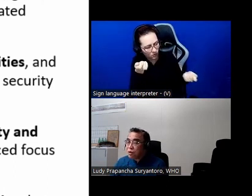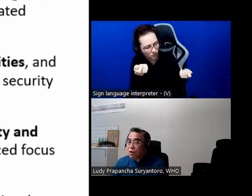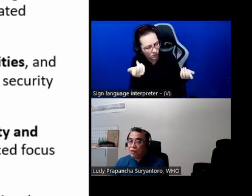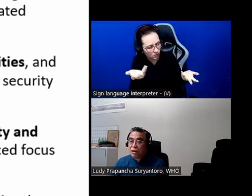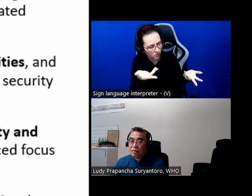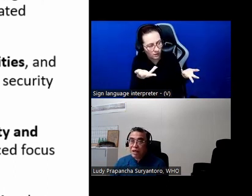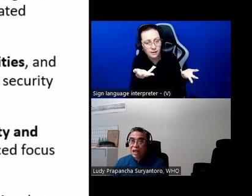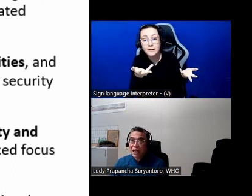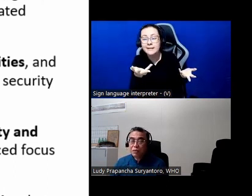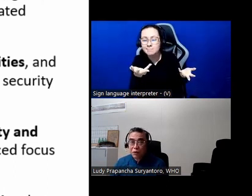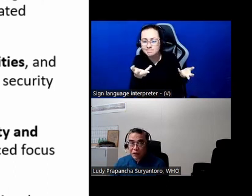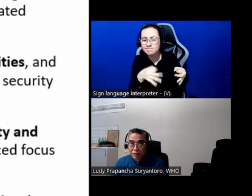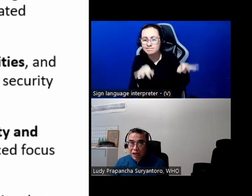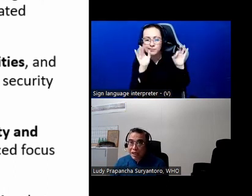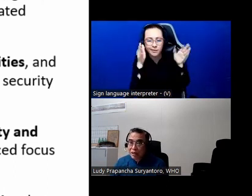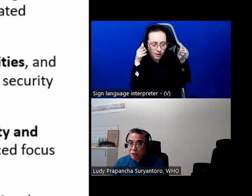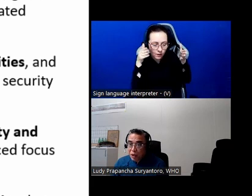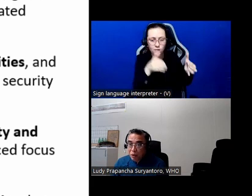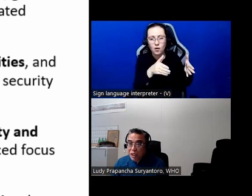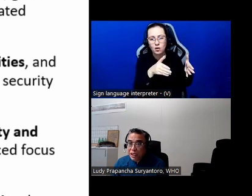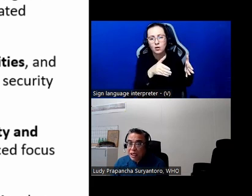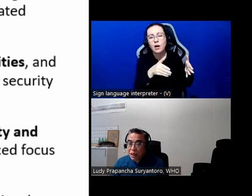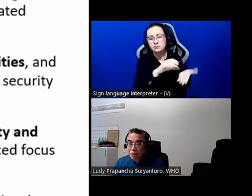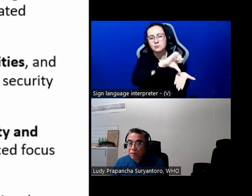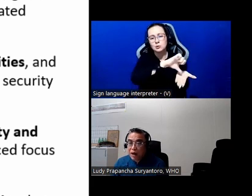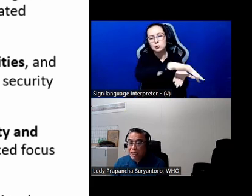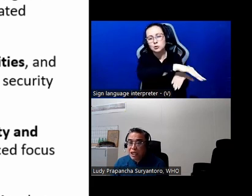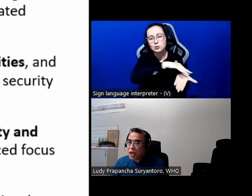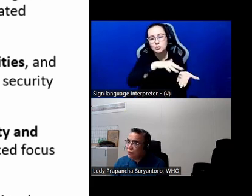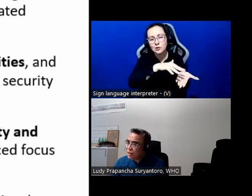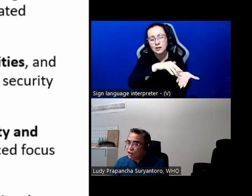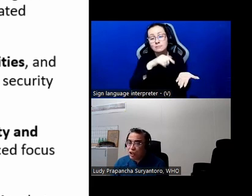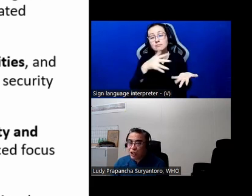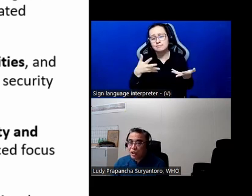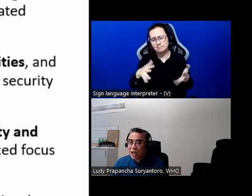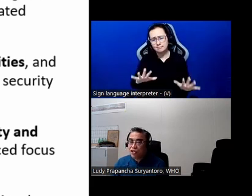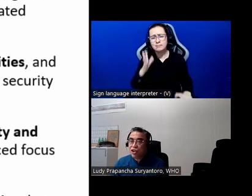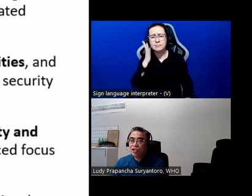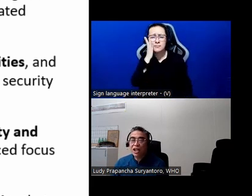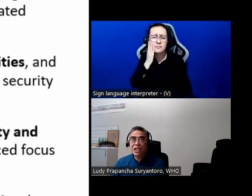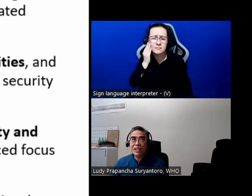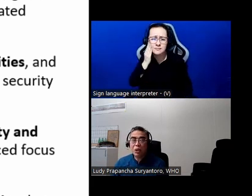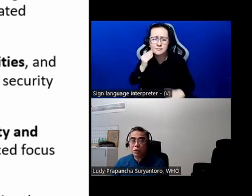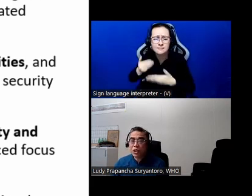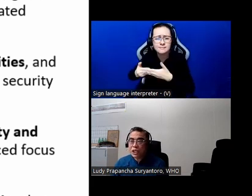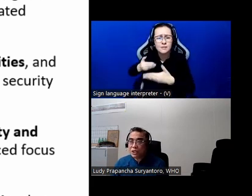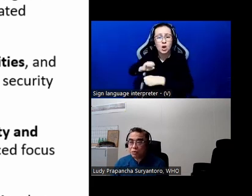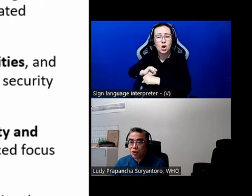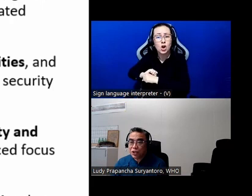COVID-19, moreover, is proven, and we know that provided a lot of lesson learned, a unique challenges